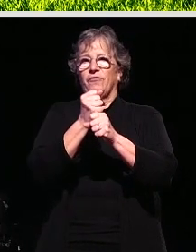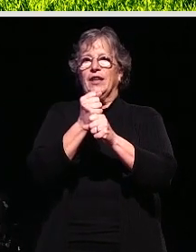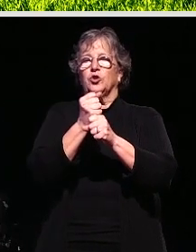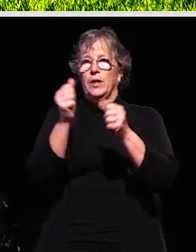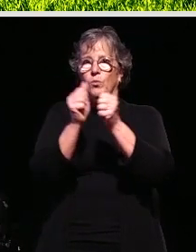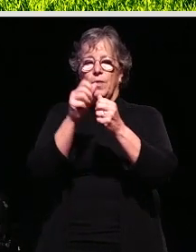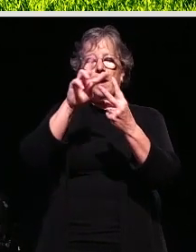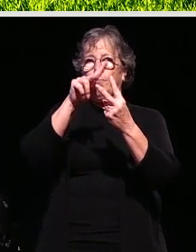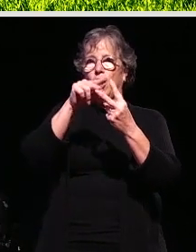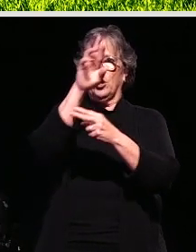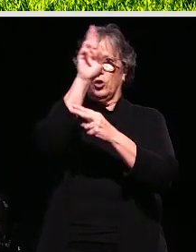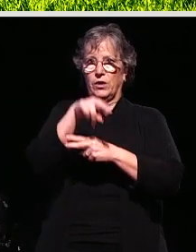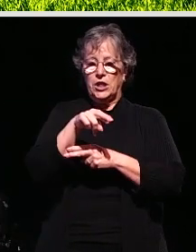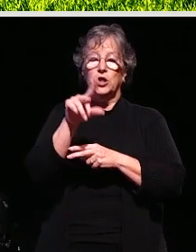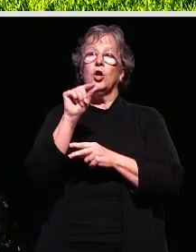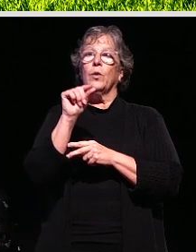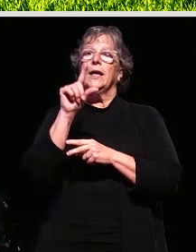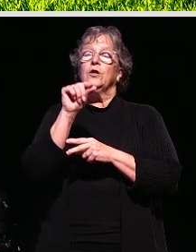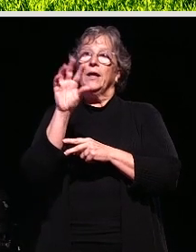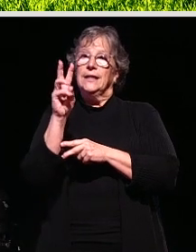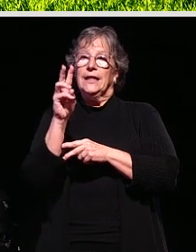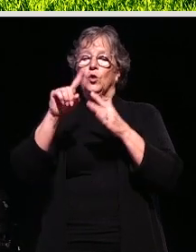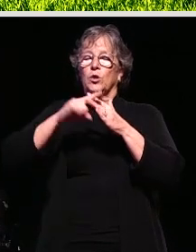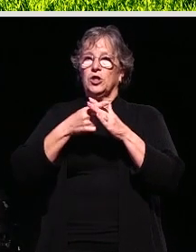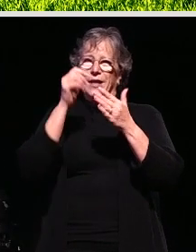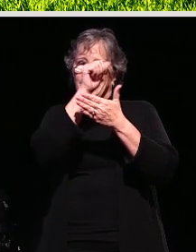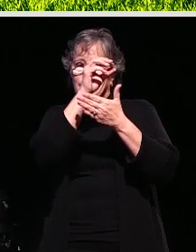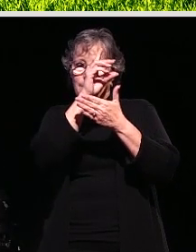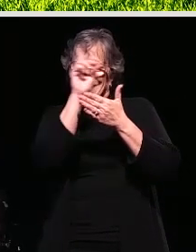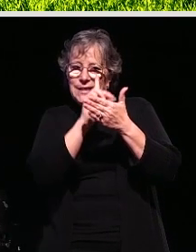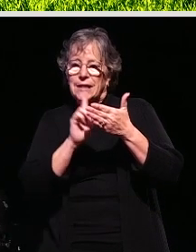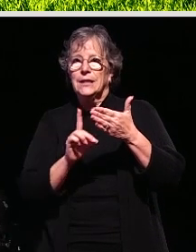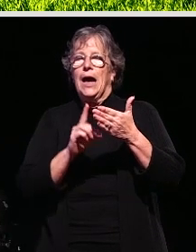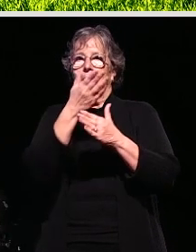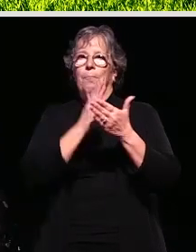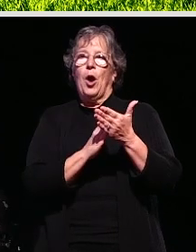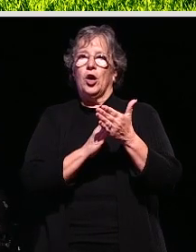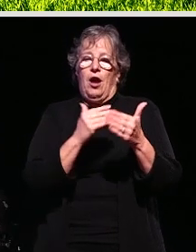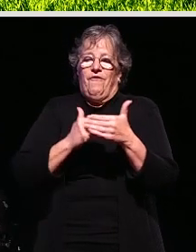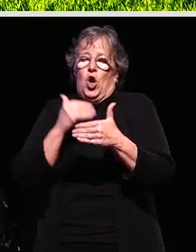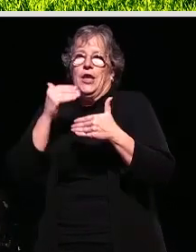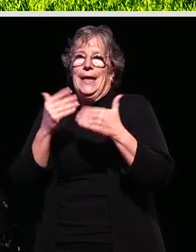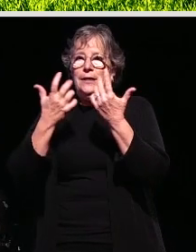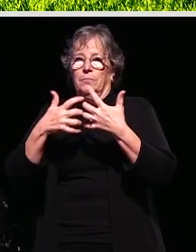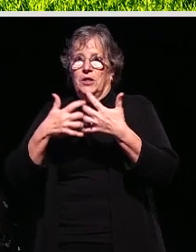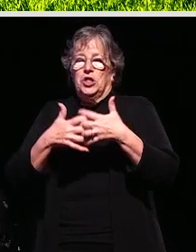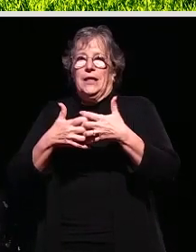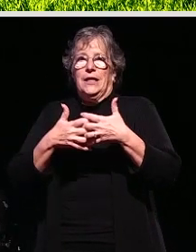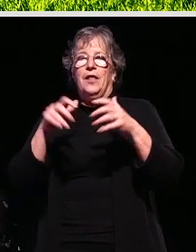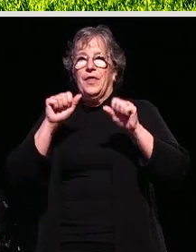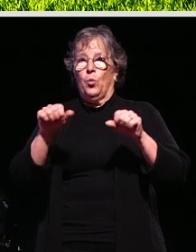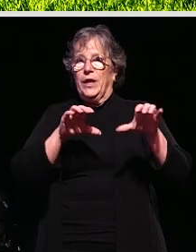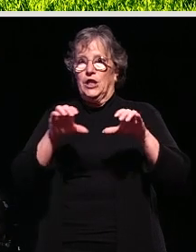investment. In 2026, we're already entering the design phase of the next scale up of our machine that will be at a sufficient capacity to commercialize row